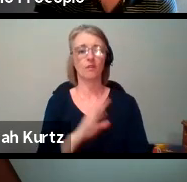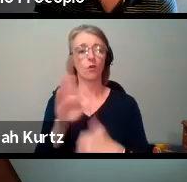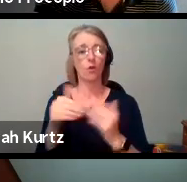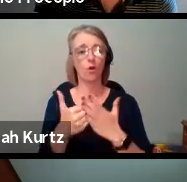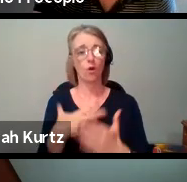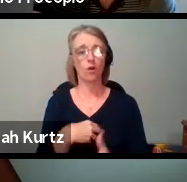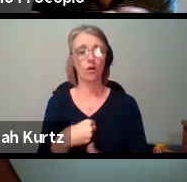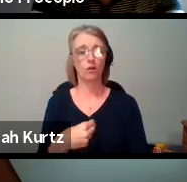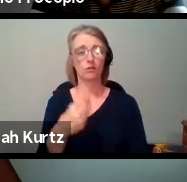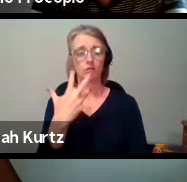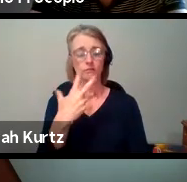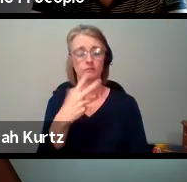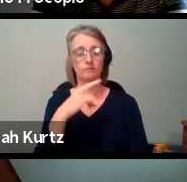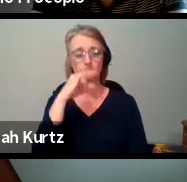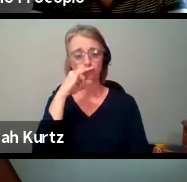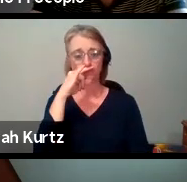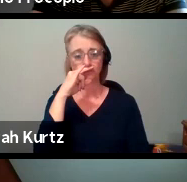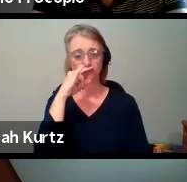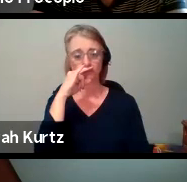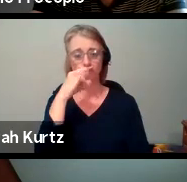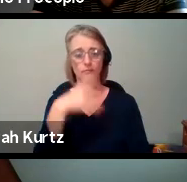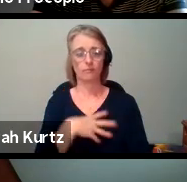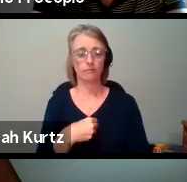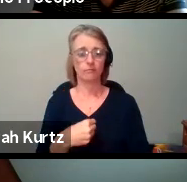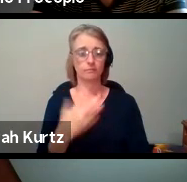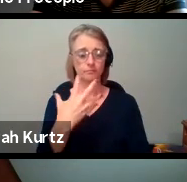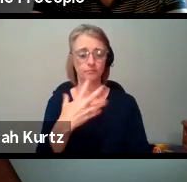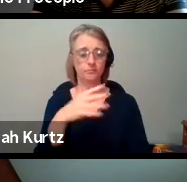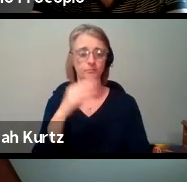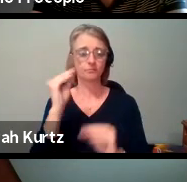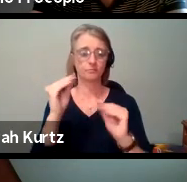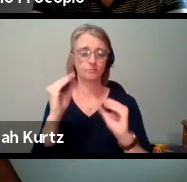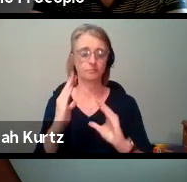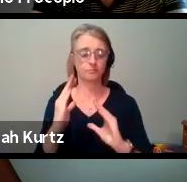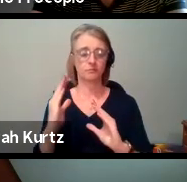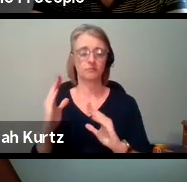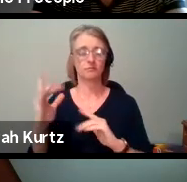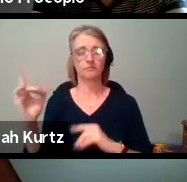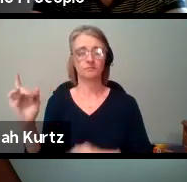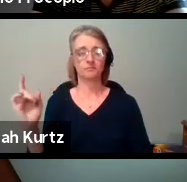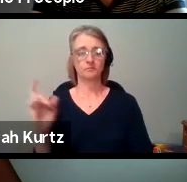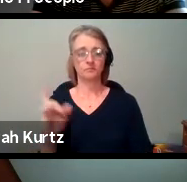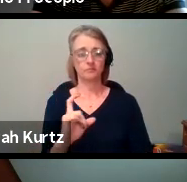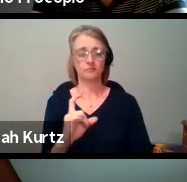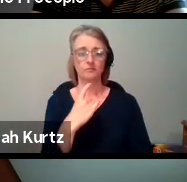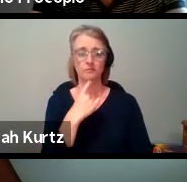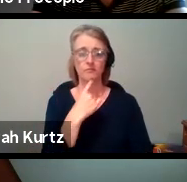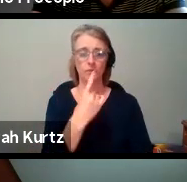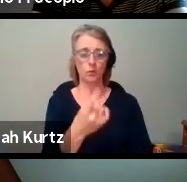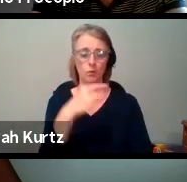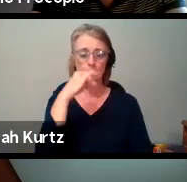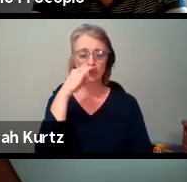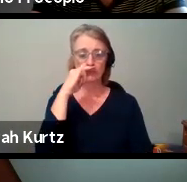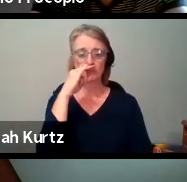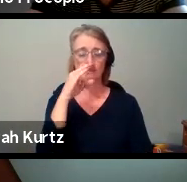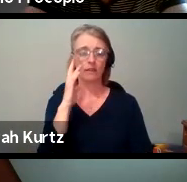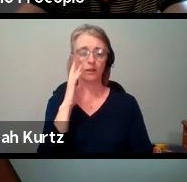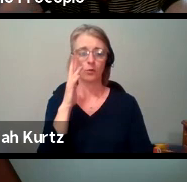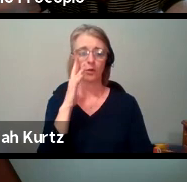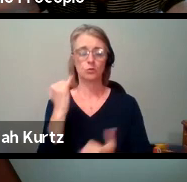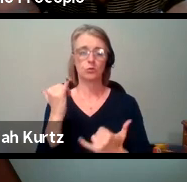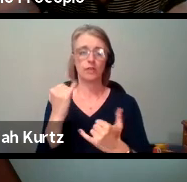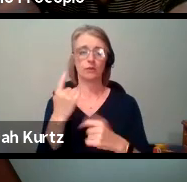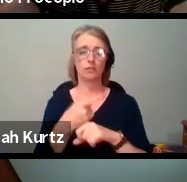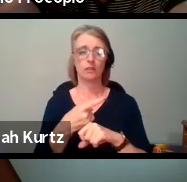kids and a Caucasian teacher. And she came in and told the kids, today we're going to talk